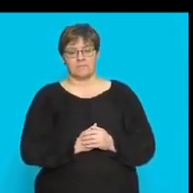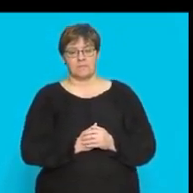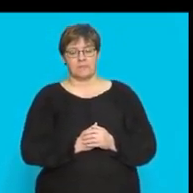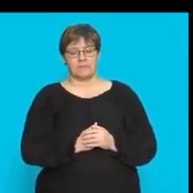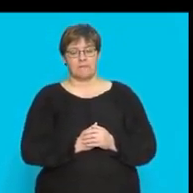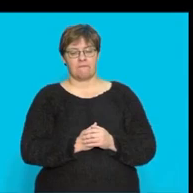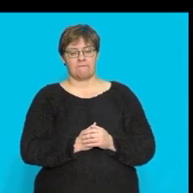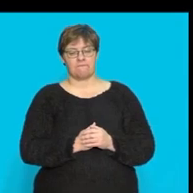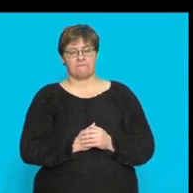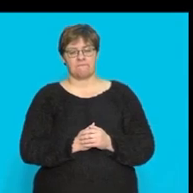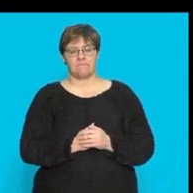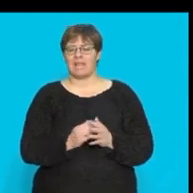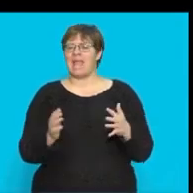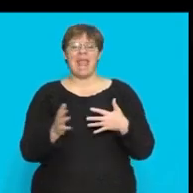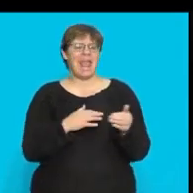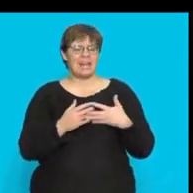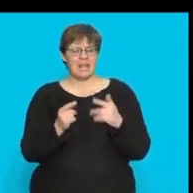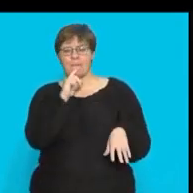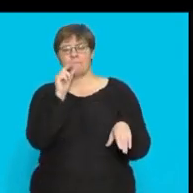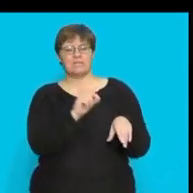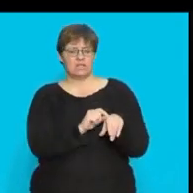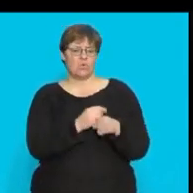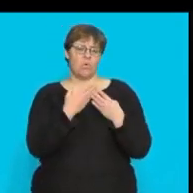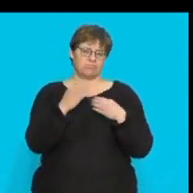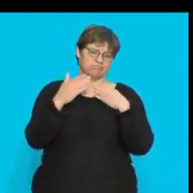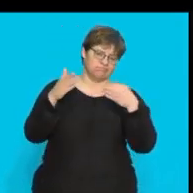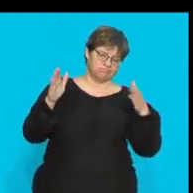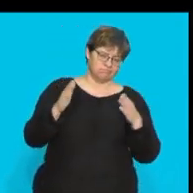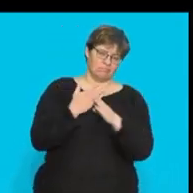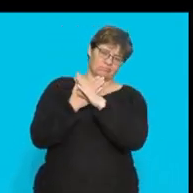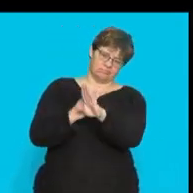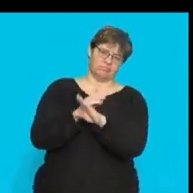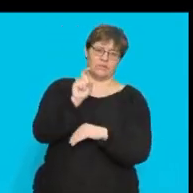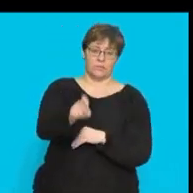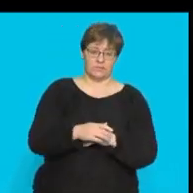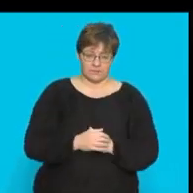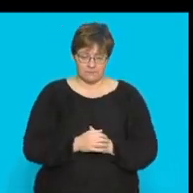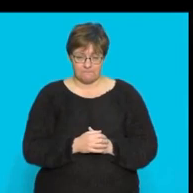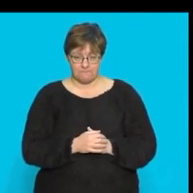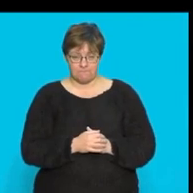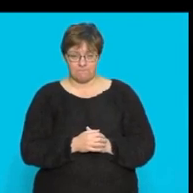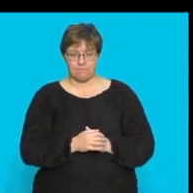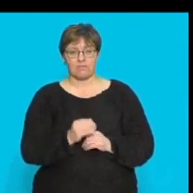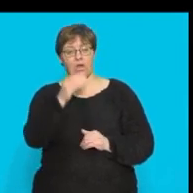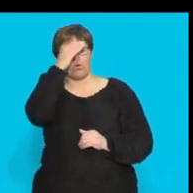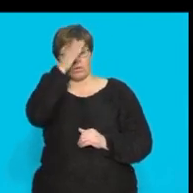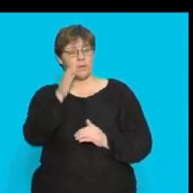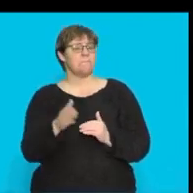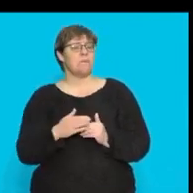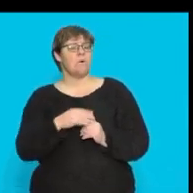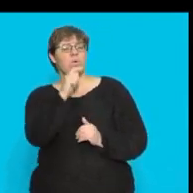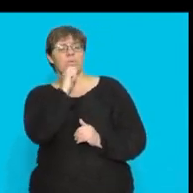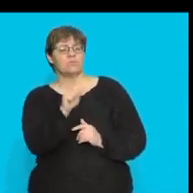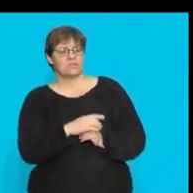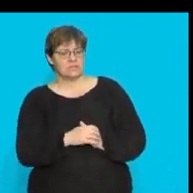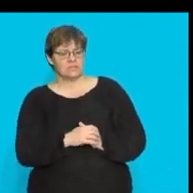right, anything to get the mosquito away. Right, so when we're looking at the concept here, what else could we use?